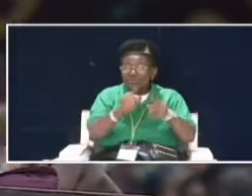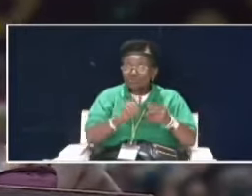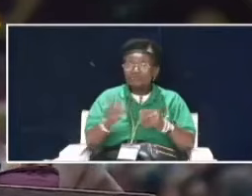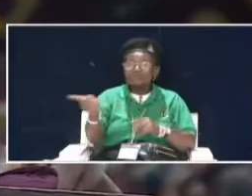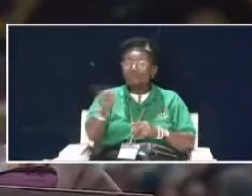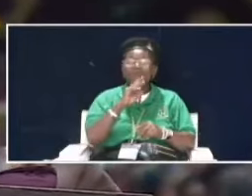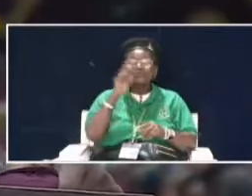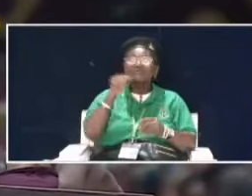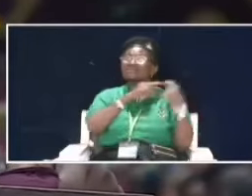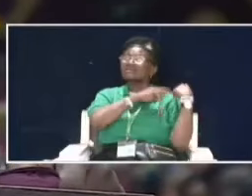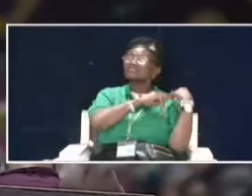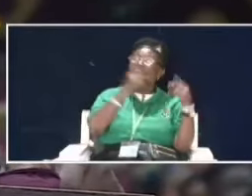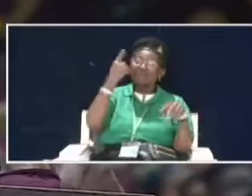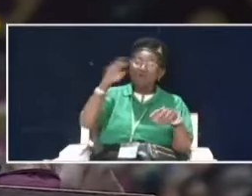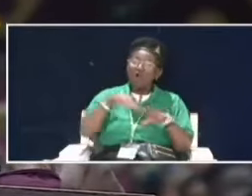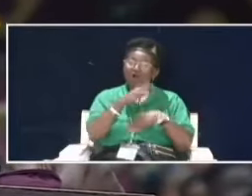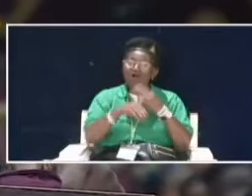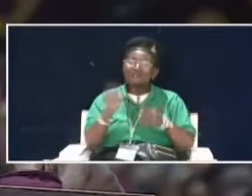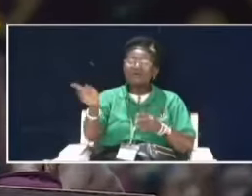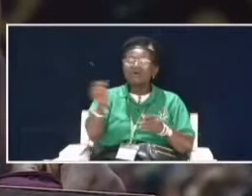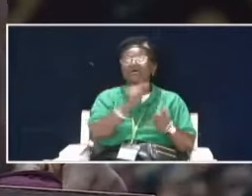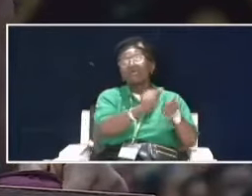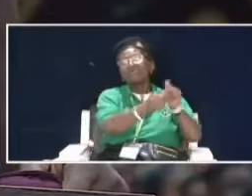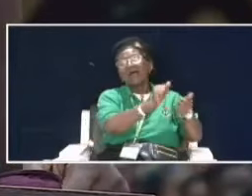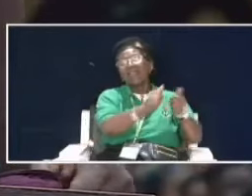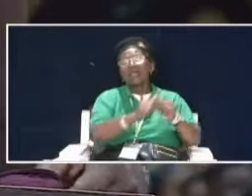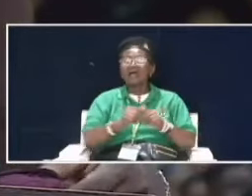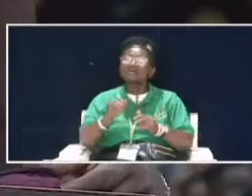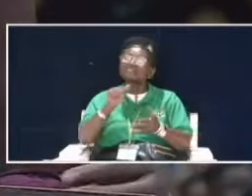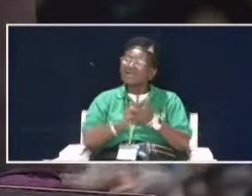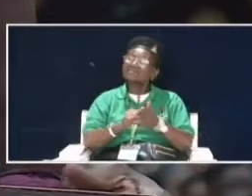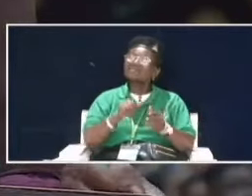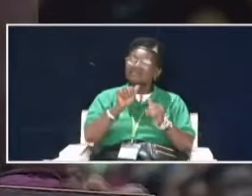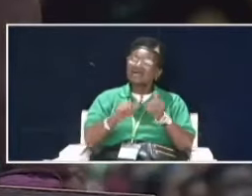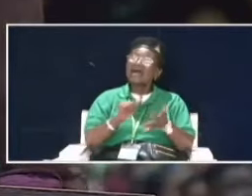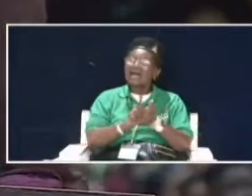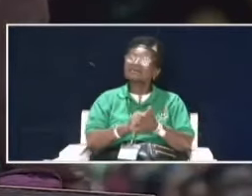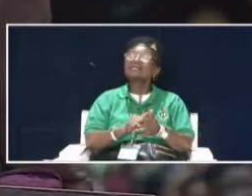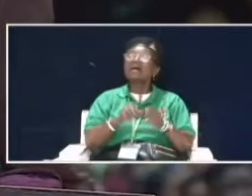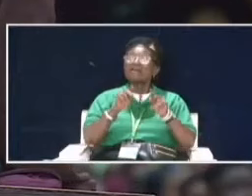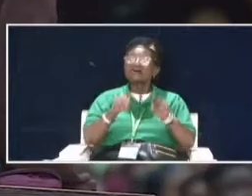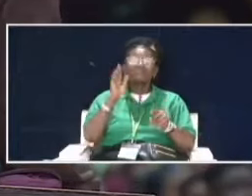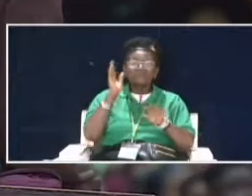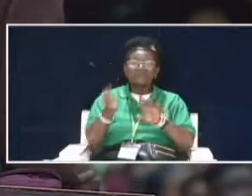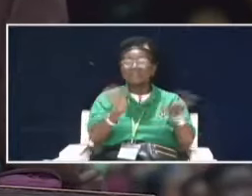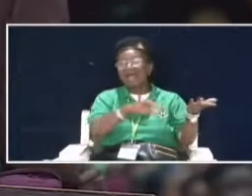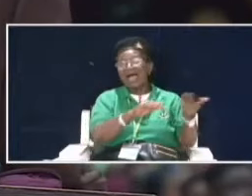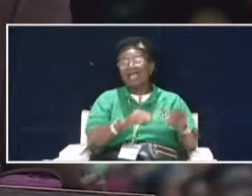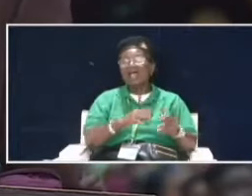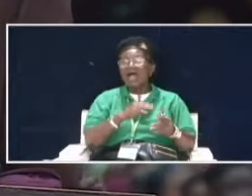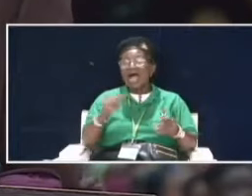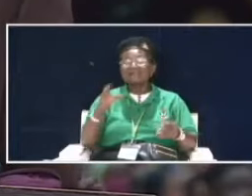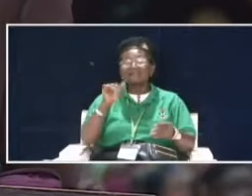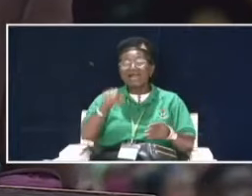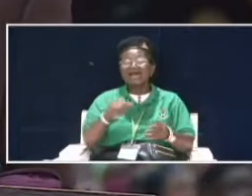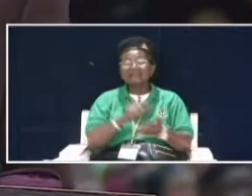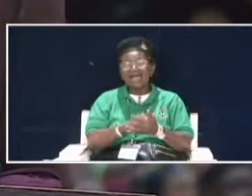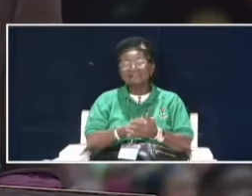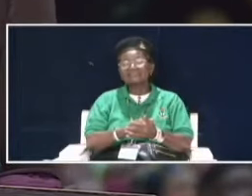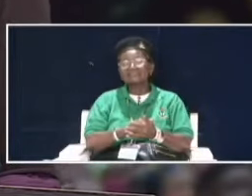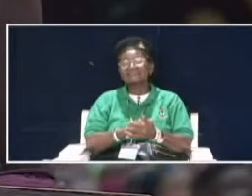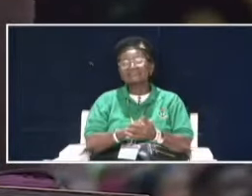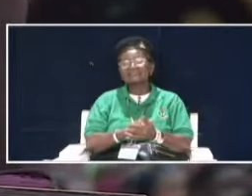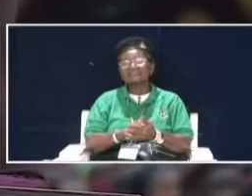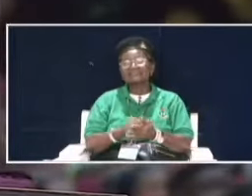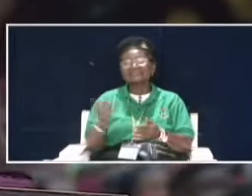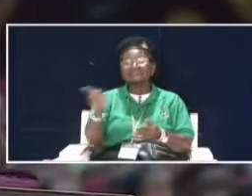for all your problems. That fellow is going to die, and that you are not